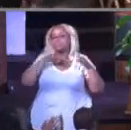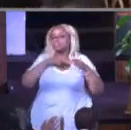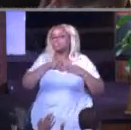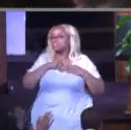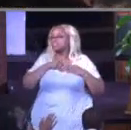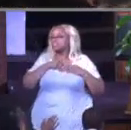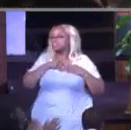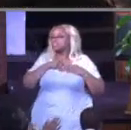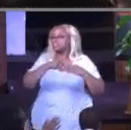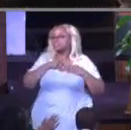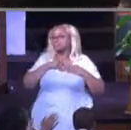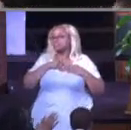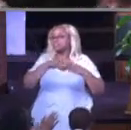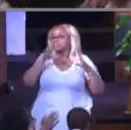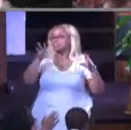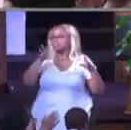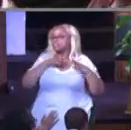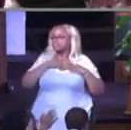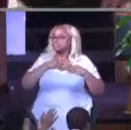Receive!